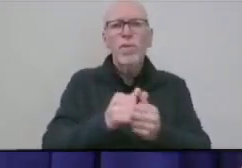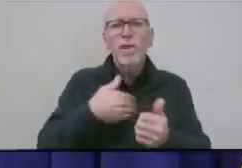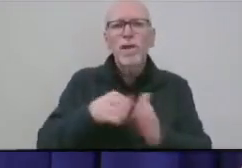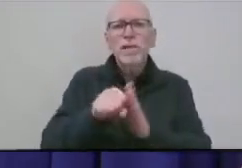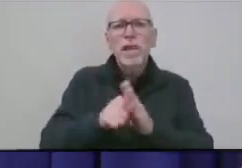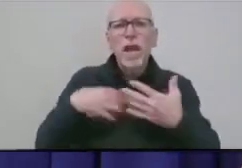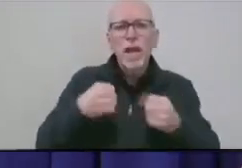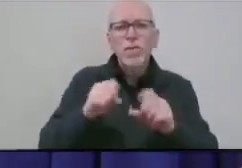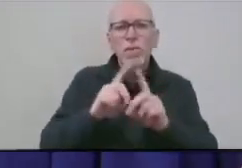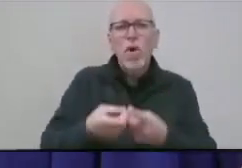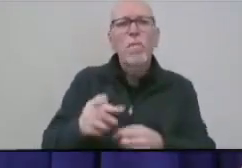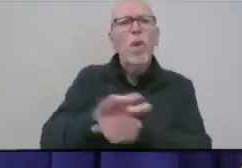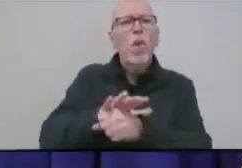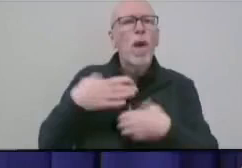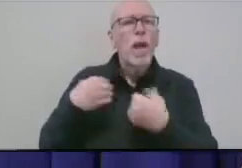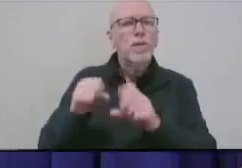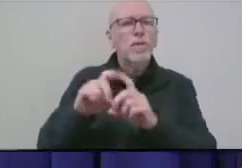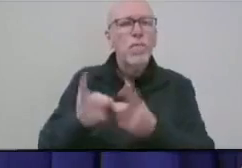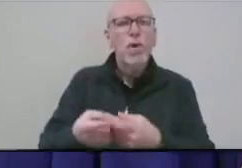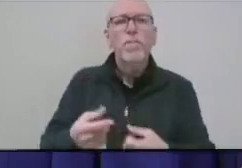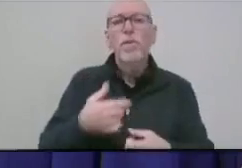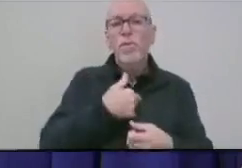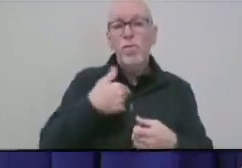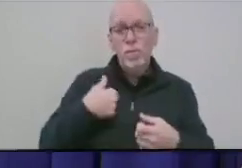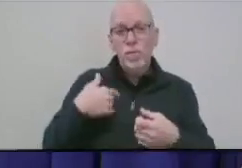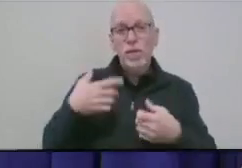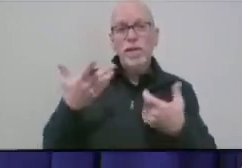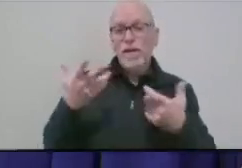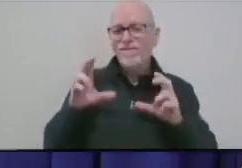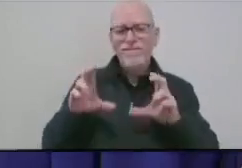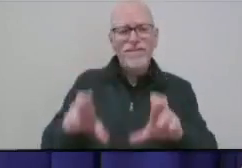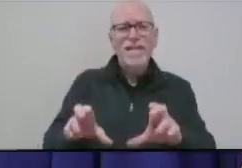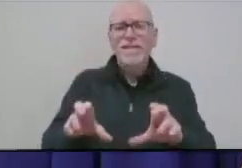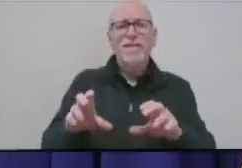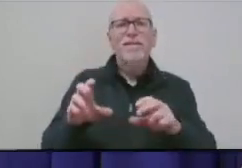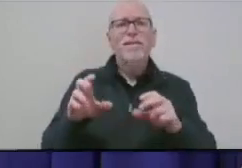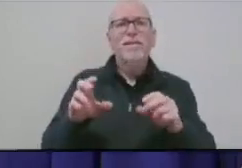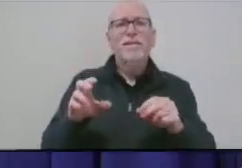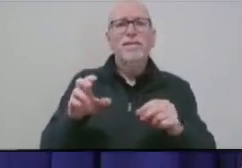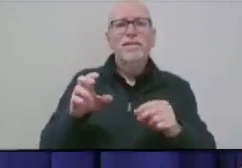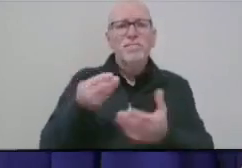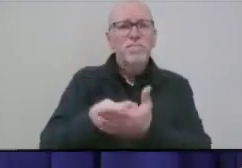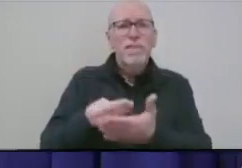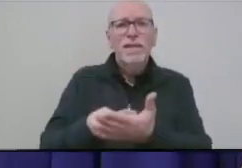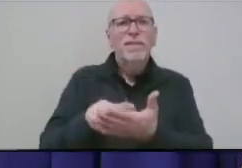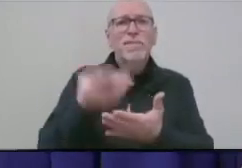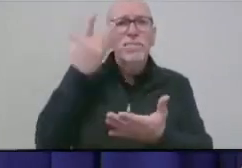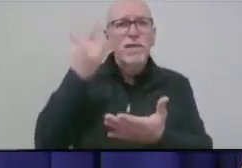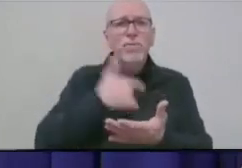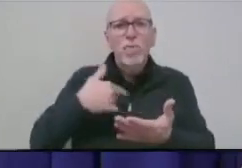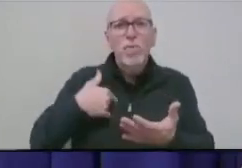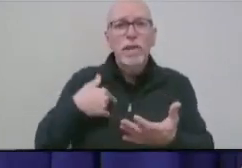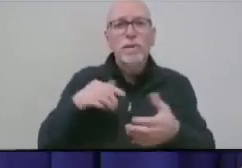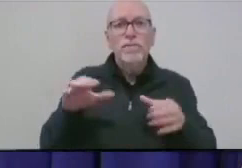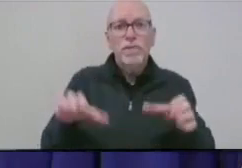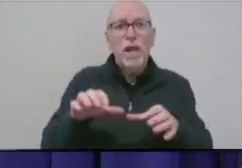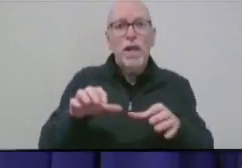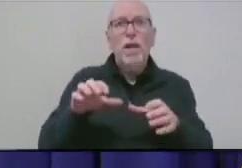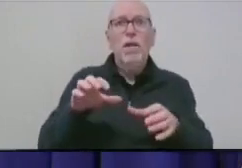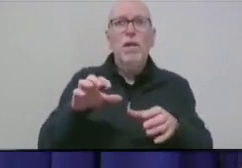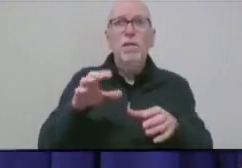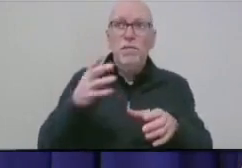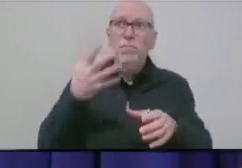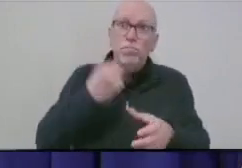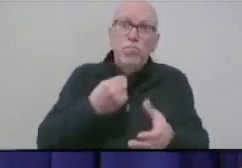department and local health departments. We are investing revenue because we've done a pretty darn